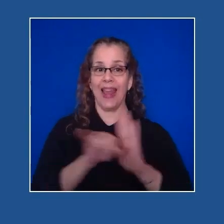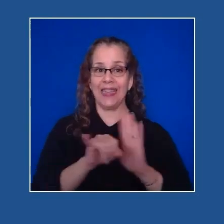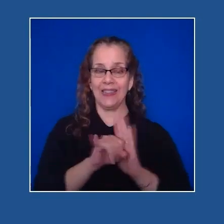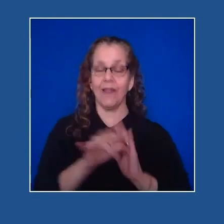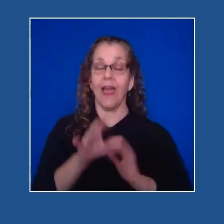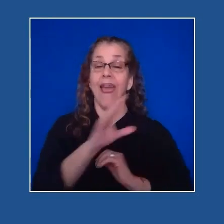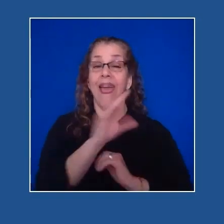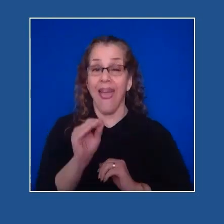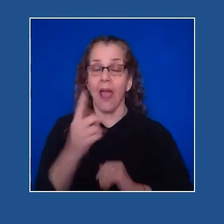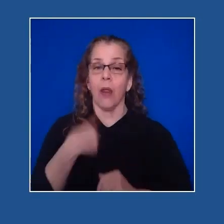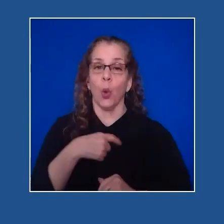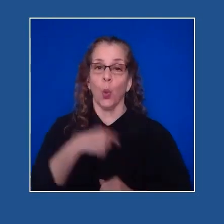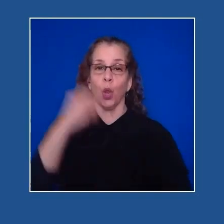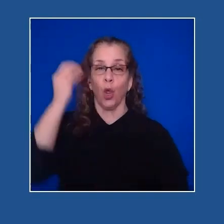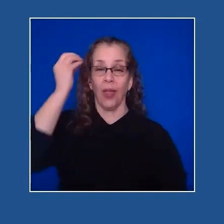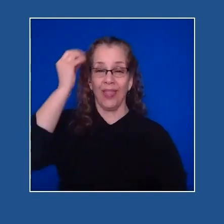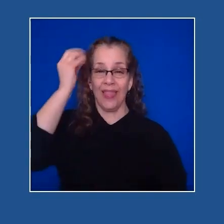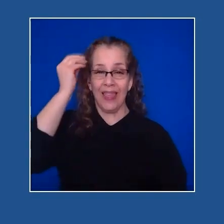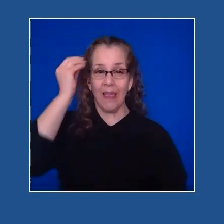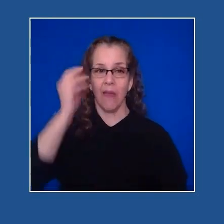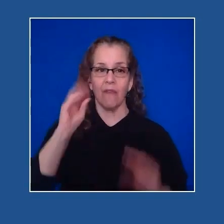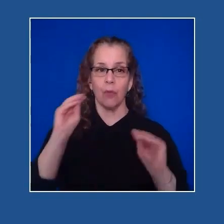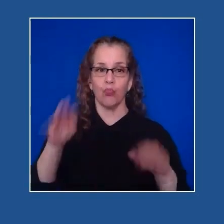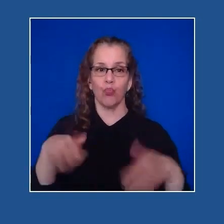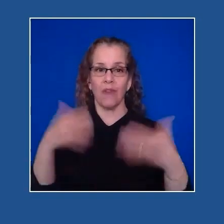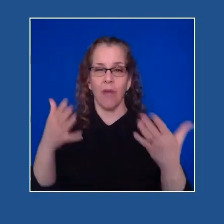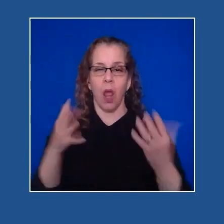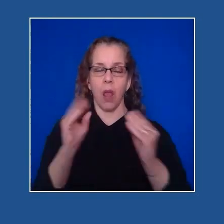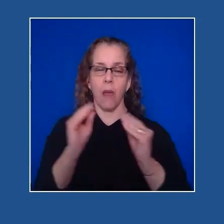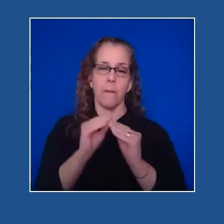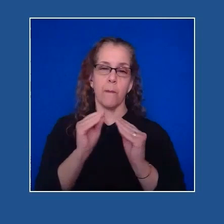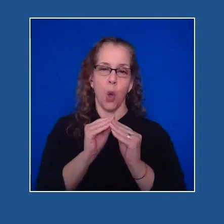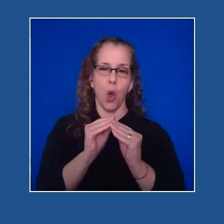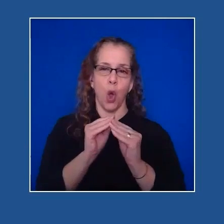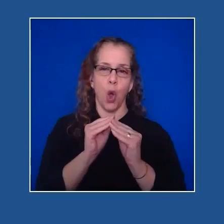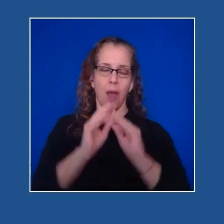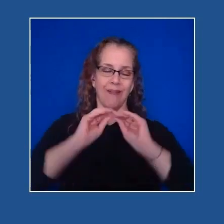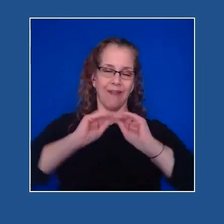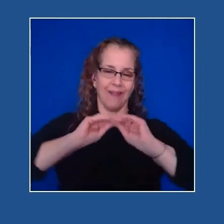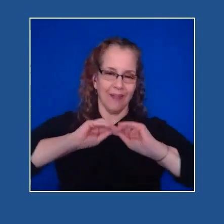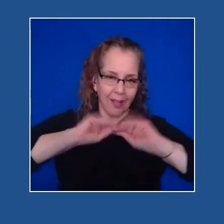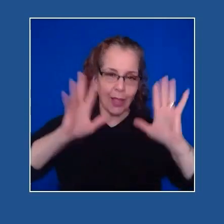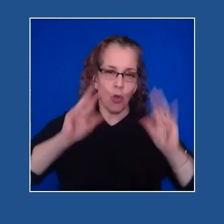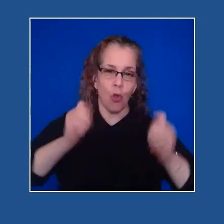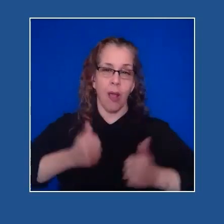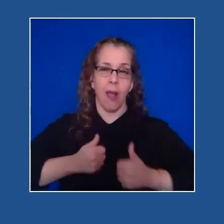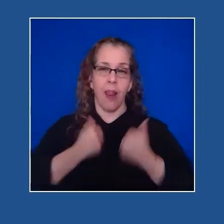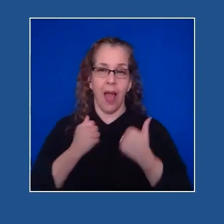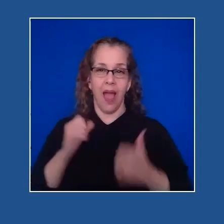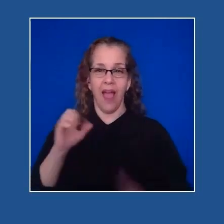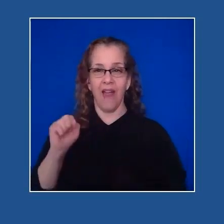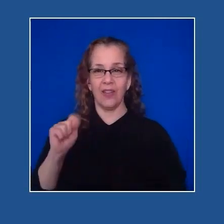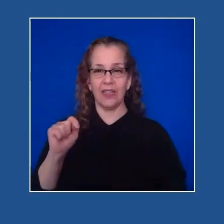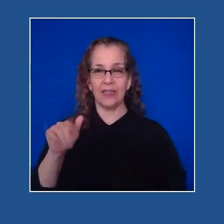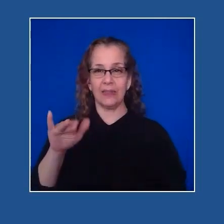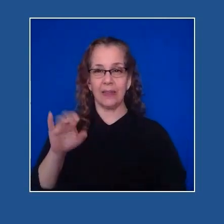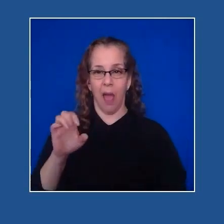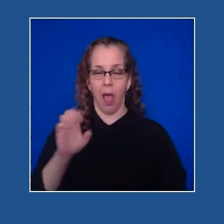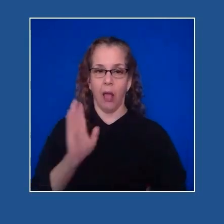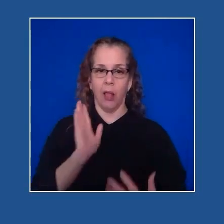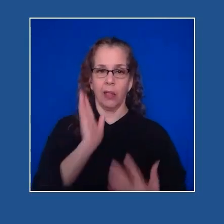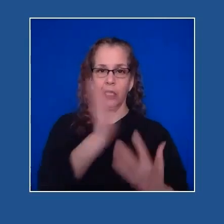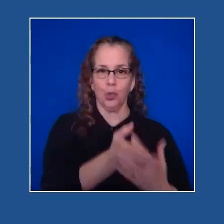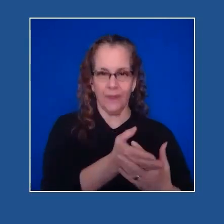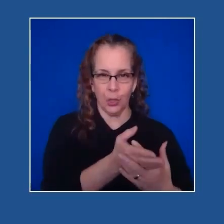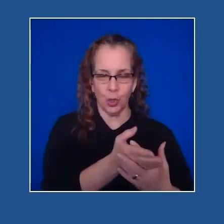are thinking of maybe providing more explicitly lifestyle interventions, as it seems to be